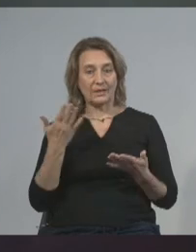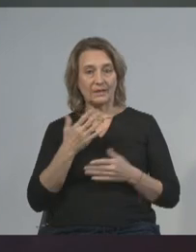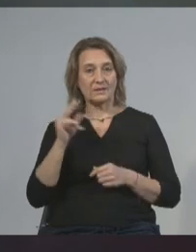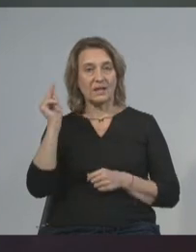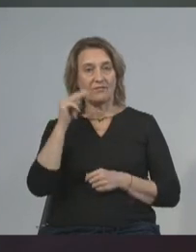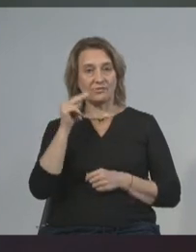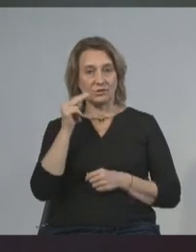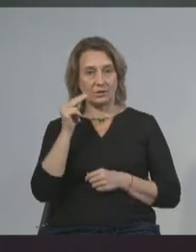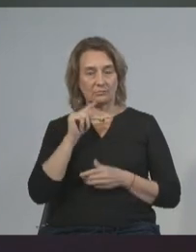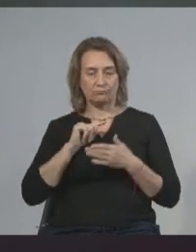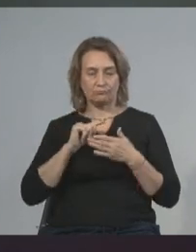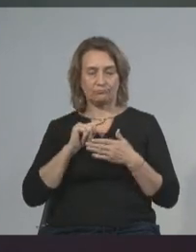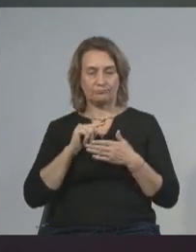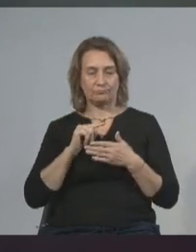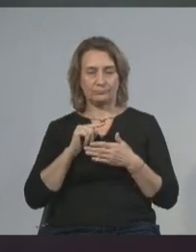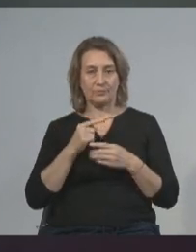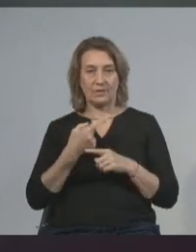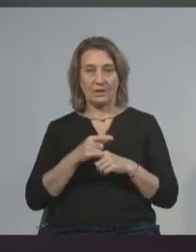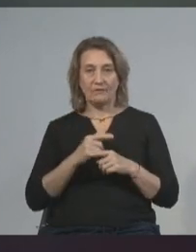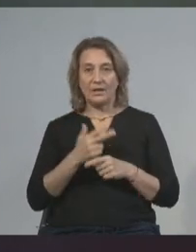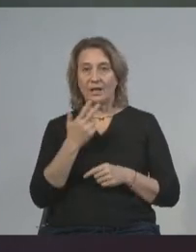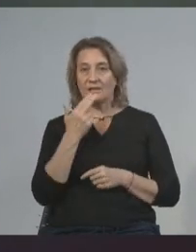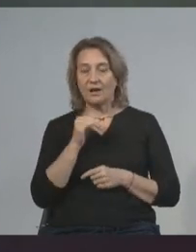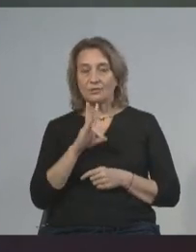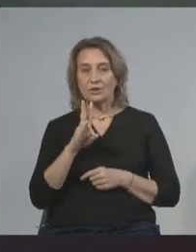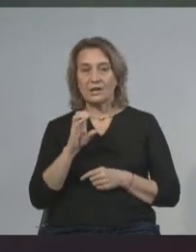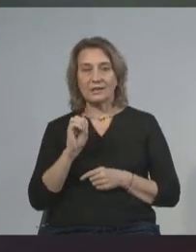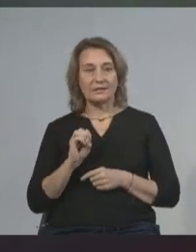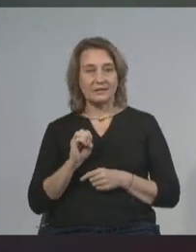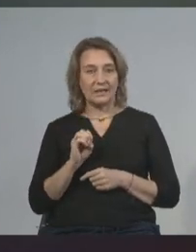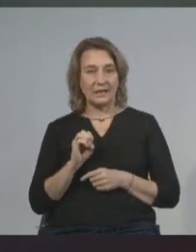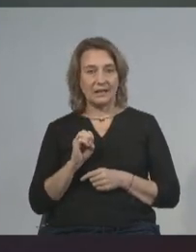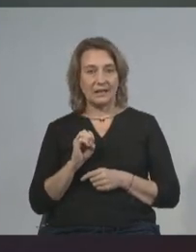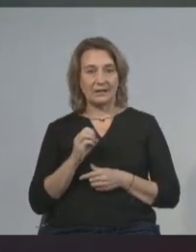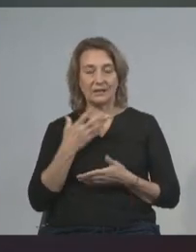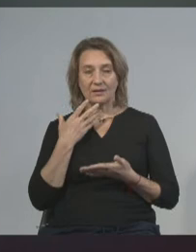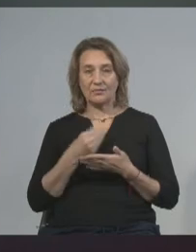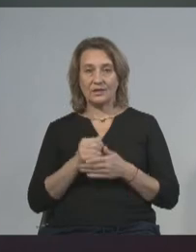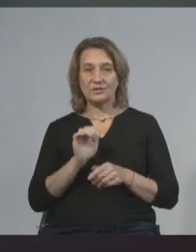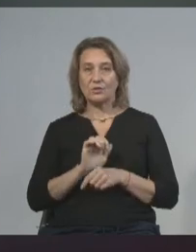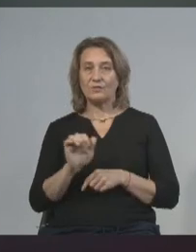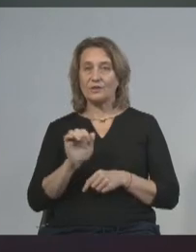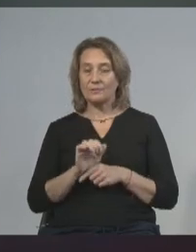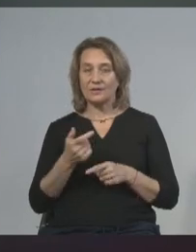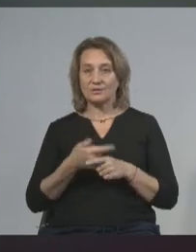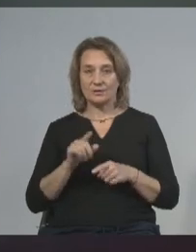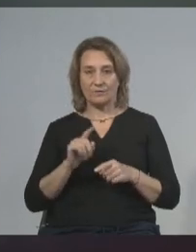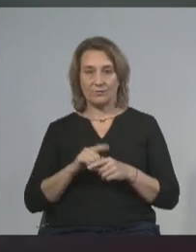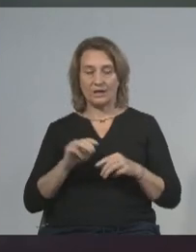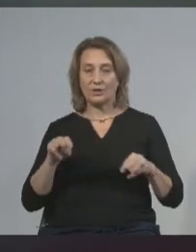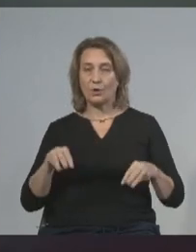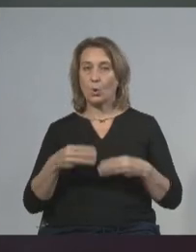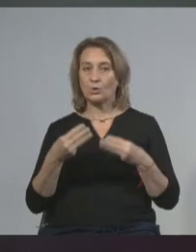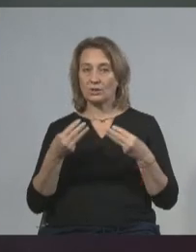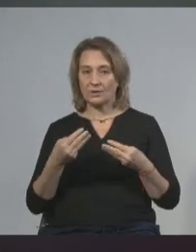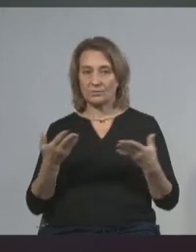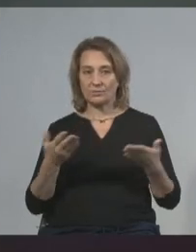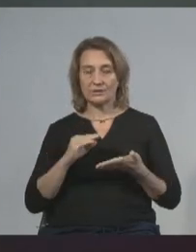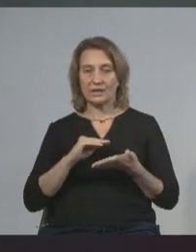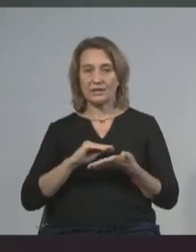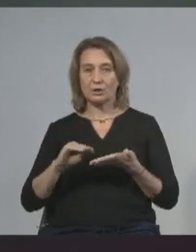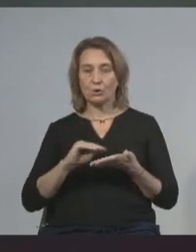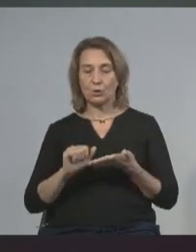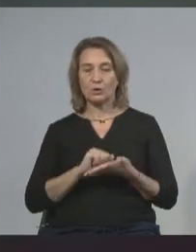the focus of attention on some you know education or training not on the content production but